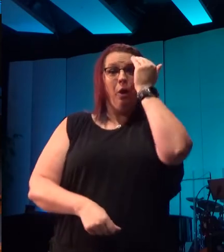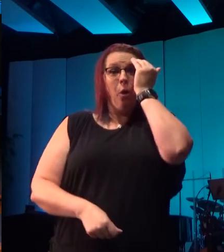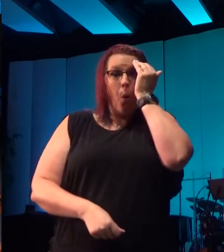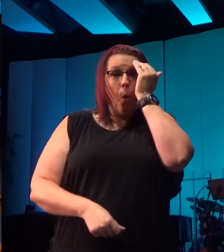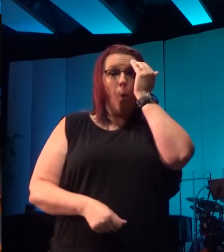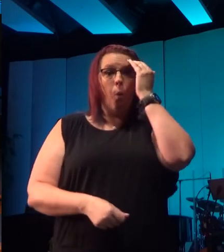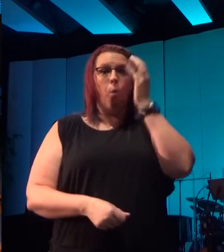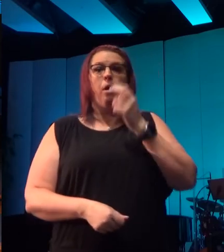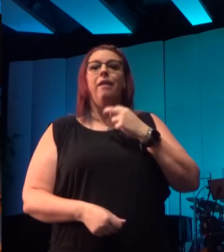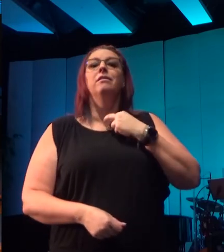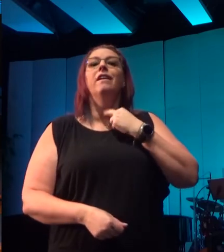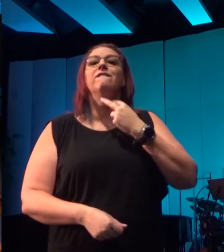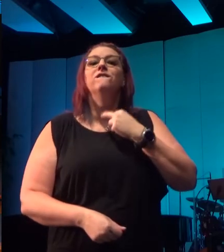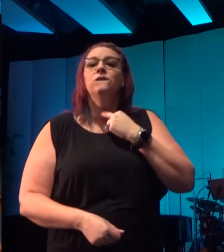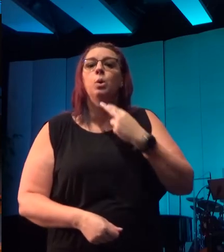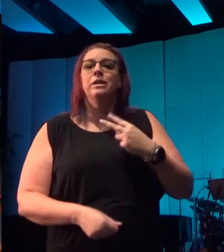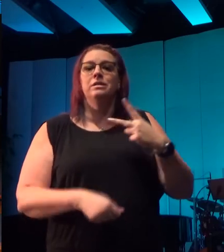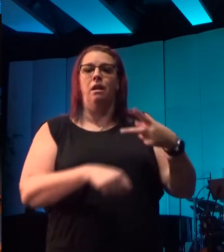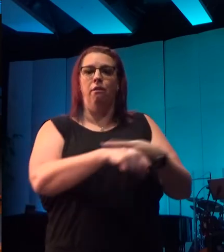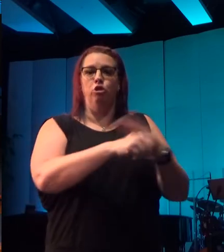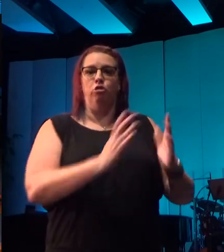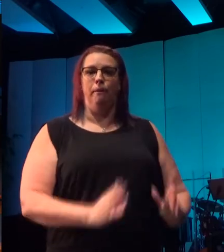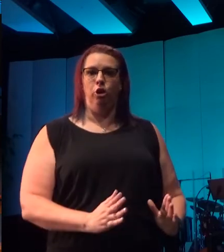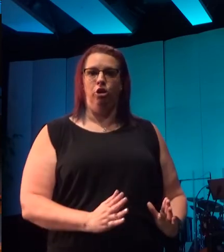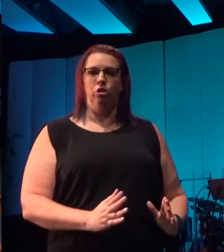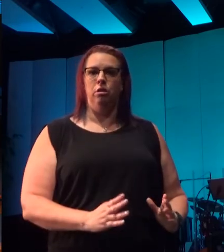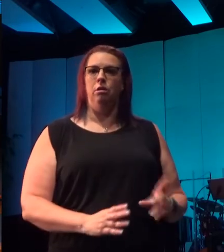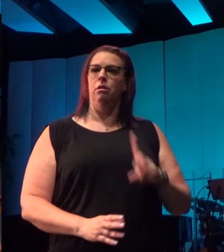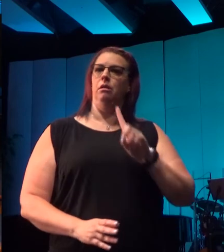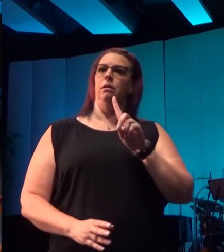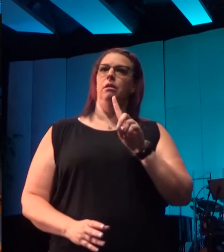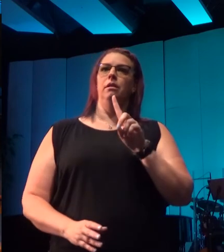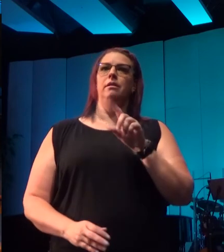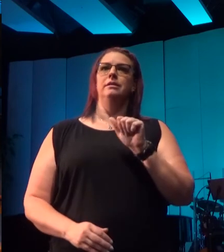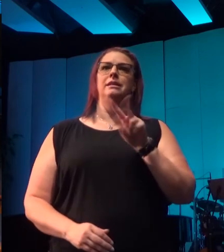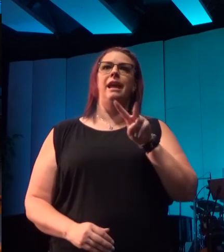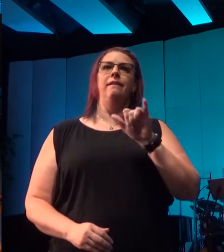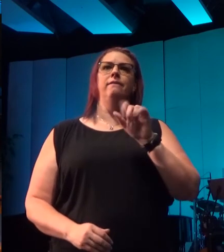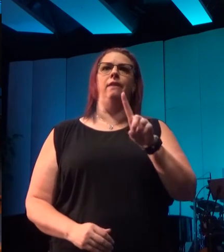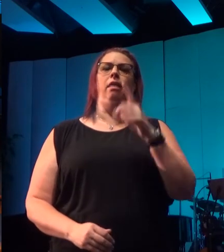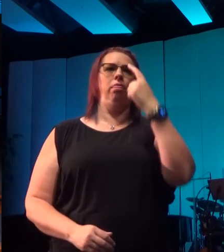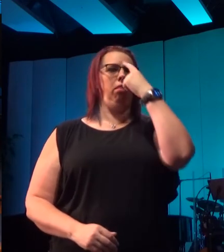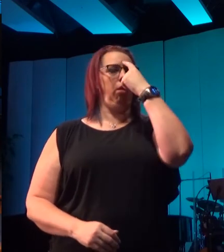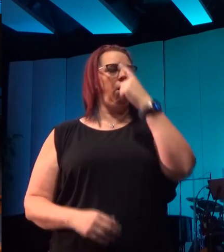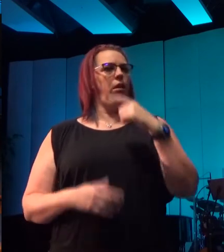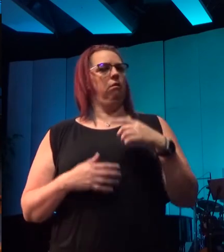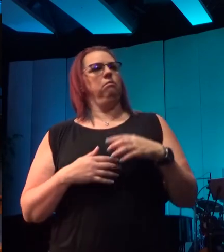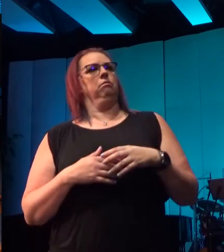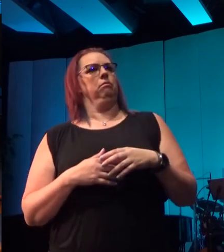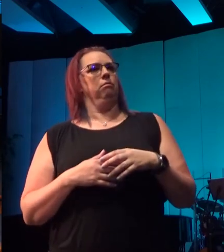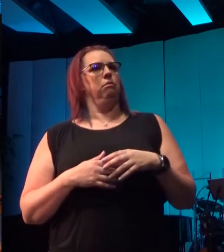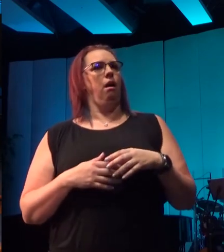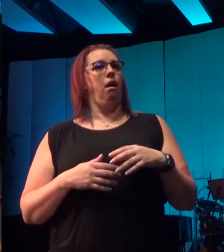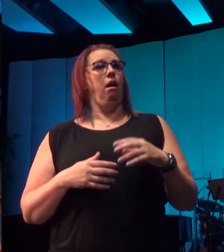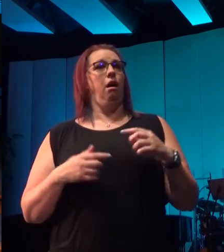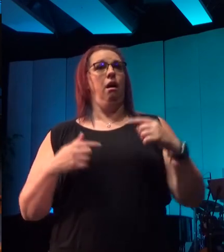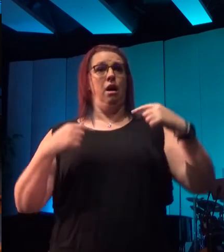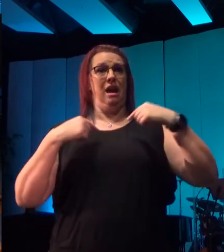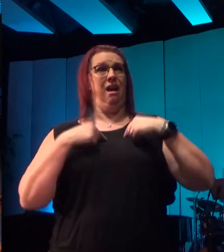shepherd. And David thought, how much more is this power for good of which I'm an